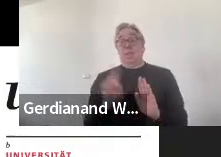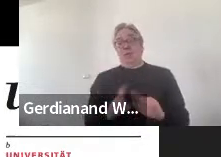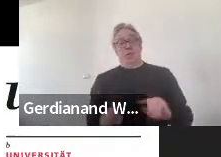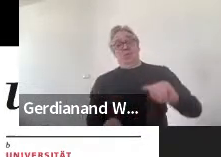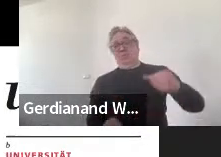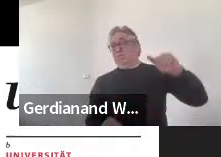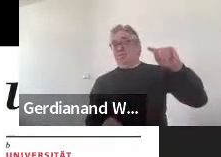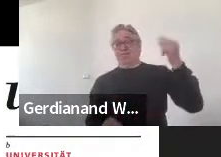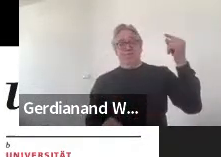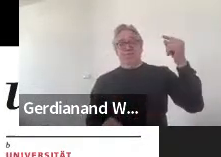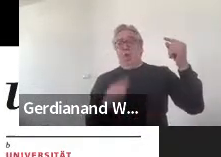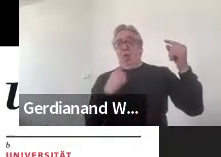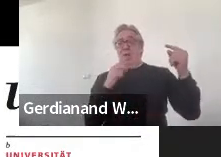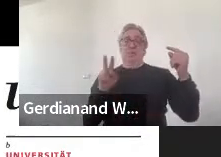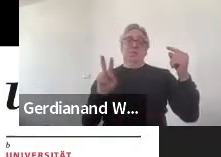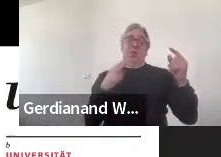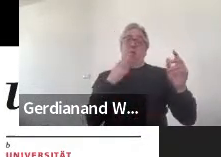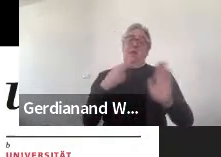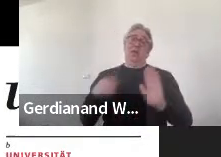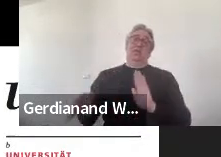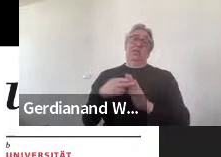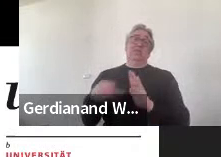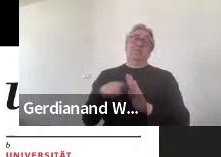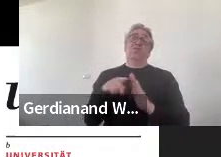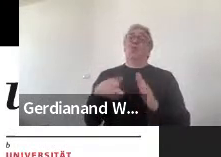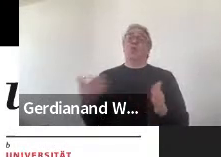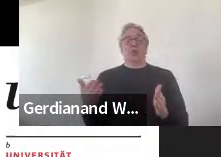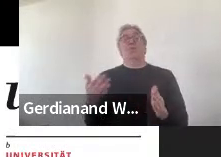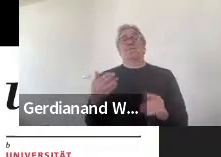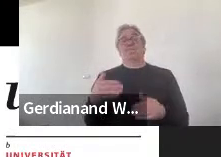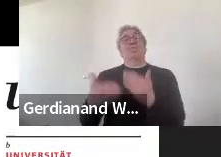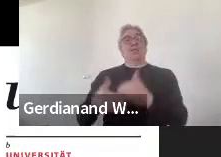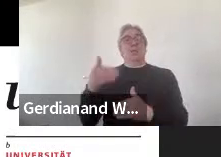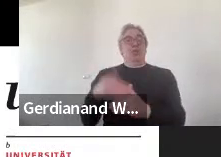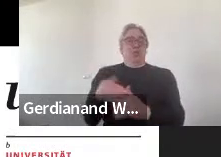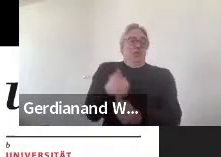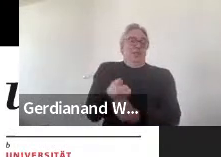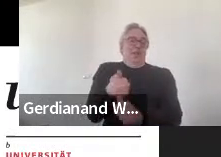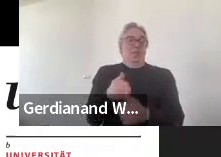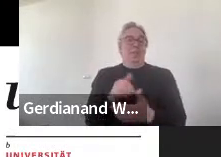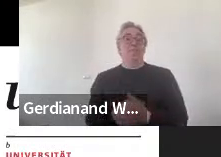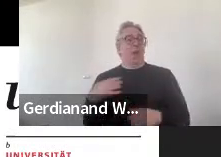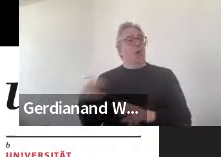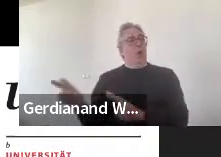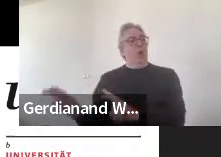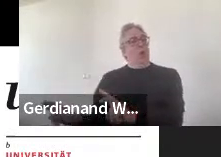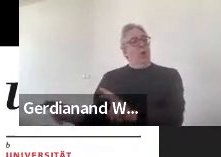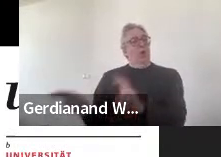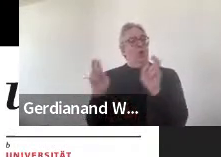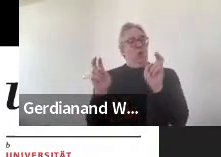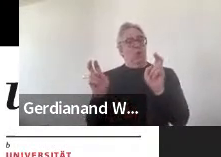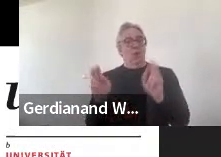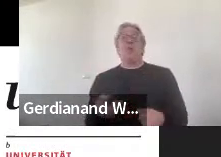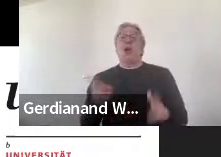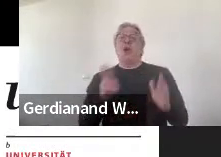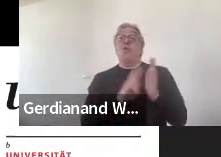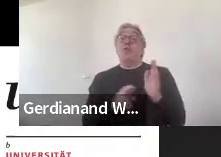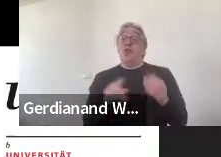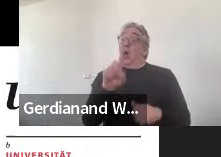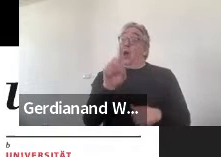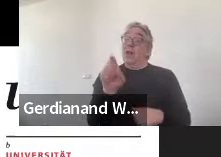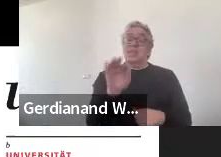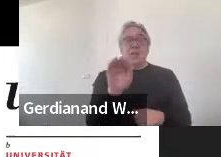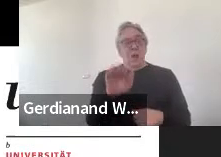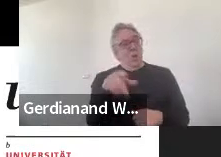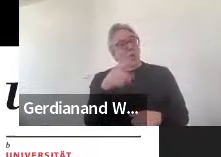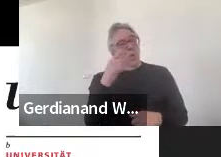main stigmatization factors. Here I would like to speak out a quote. A researcher asked, "What do you think is